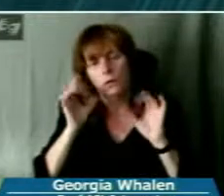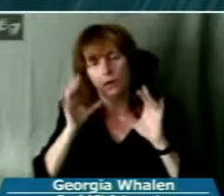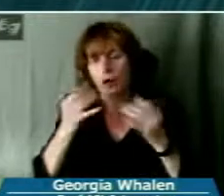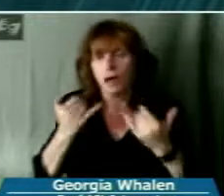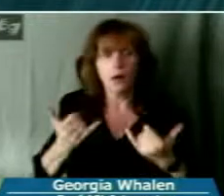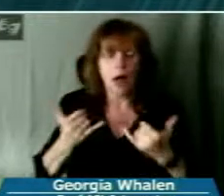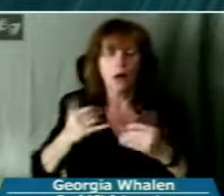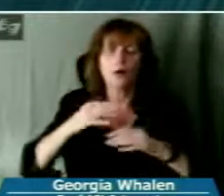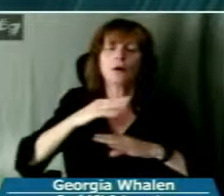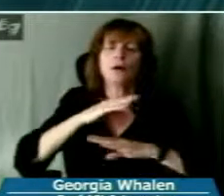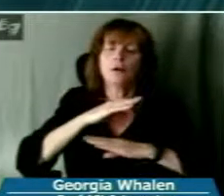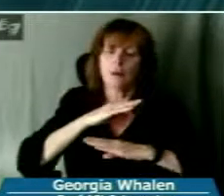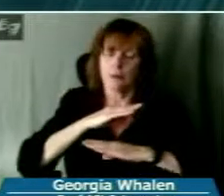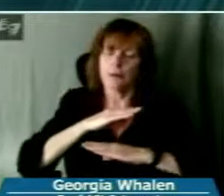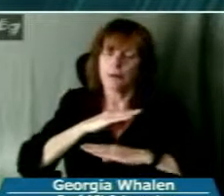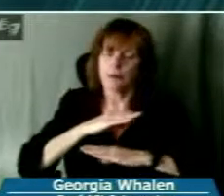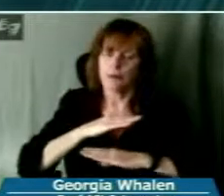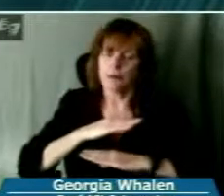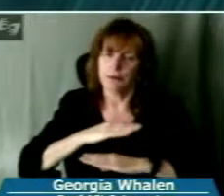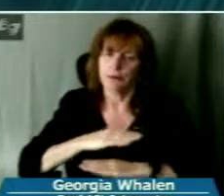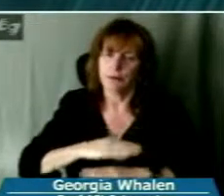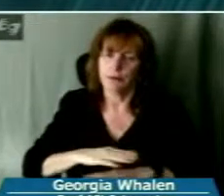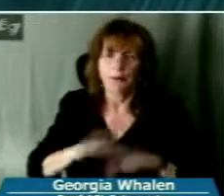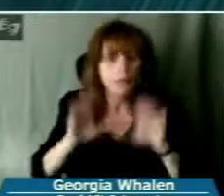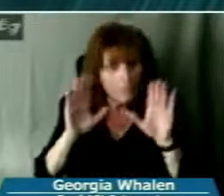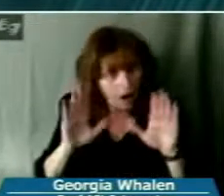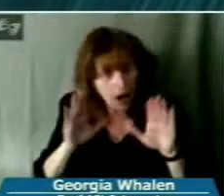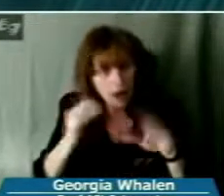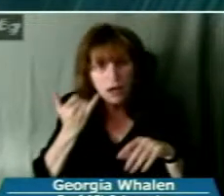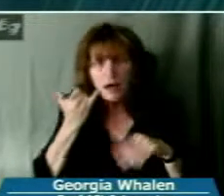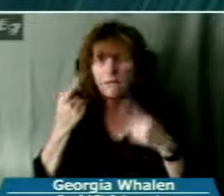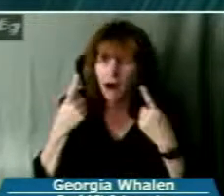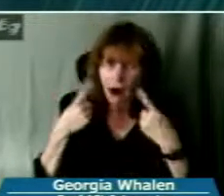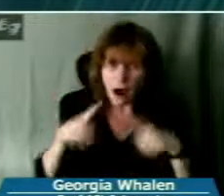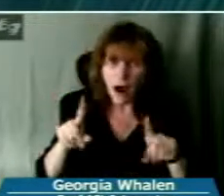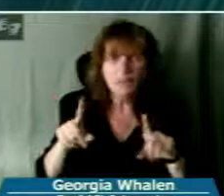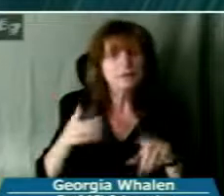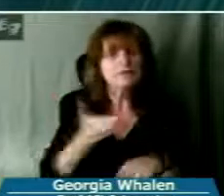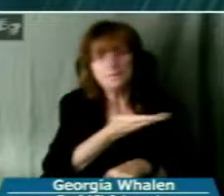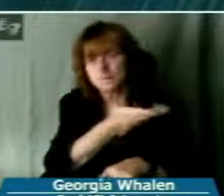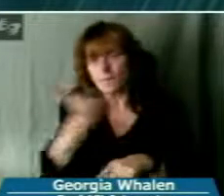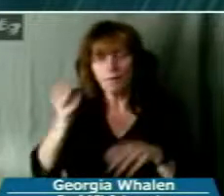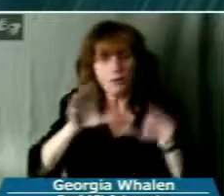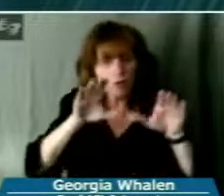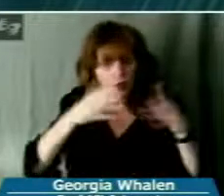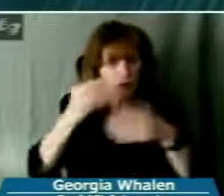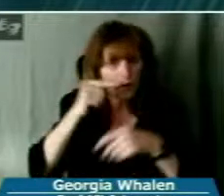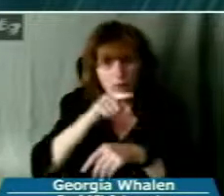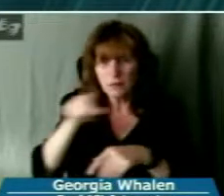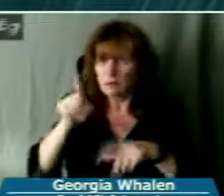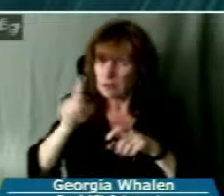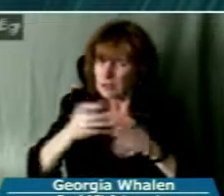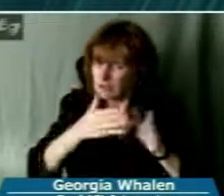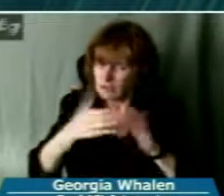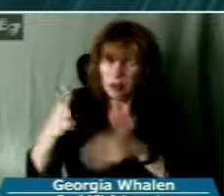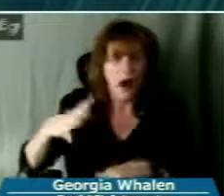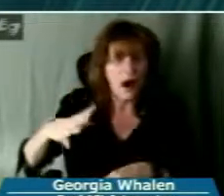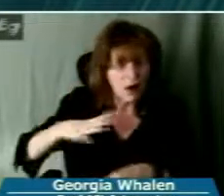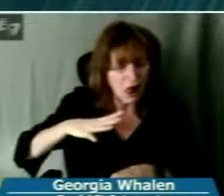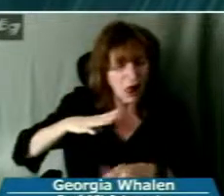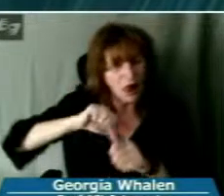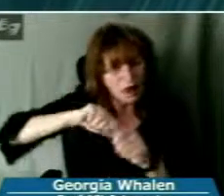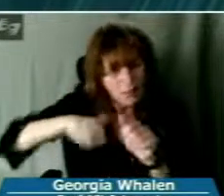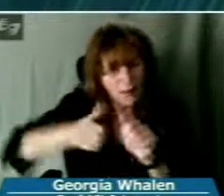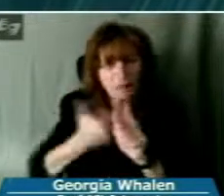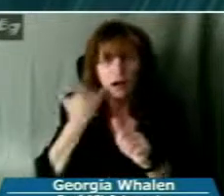if people become positive? What happens if you're an outbreak and people become scared to come to work? How are you doing? And of course, alongside those